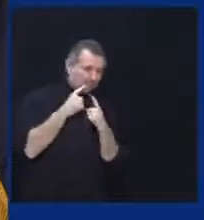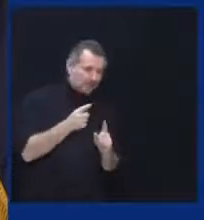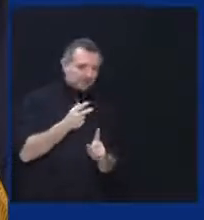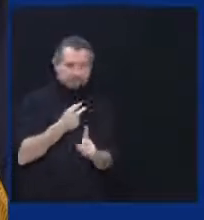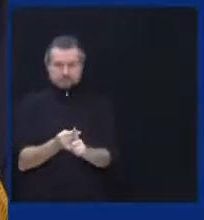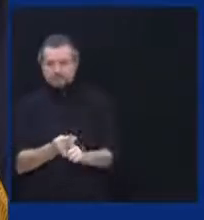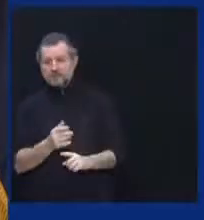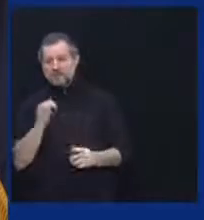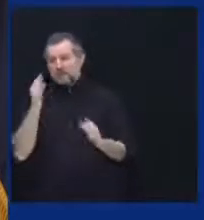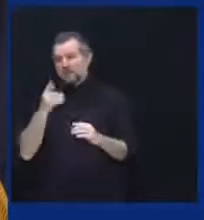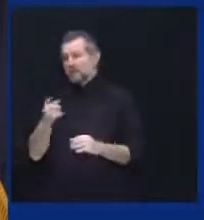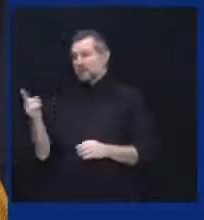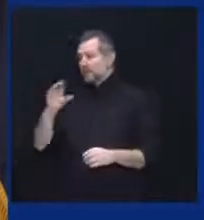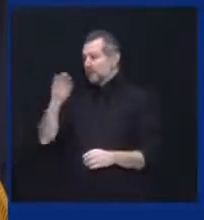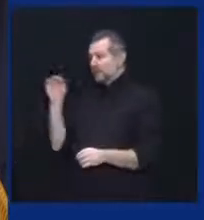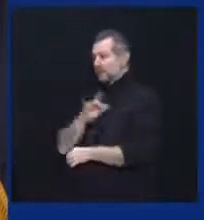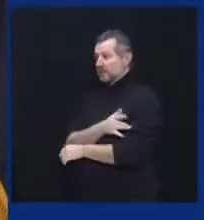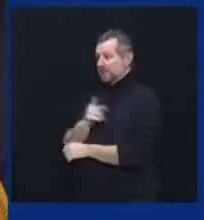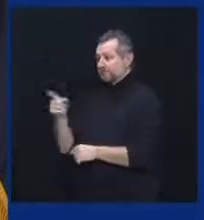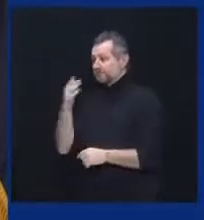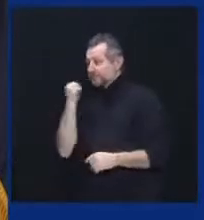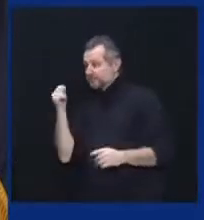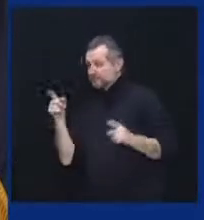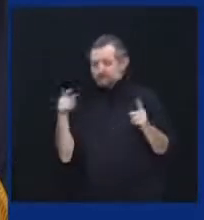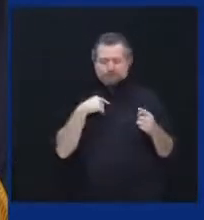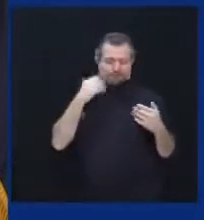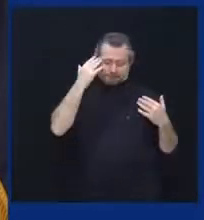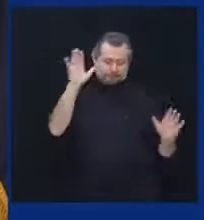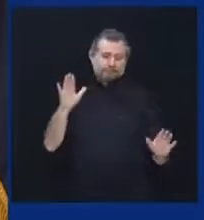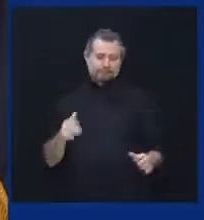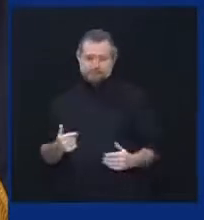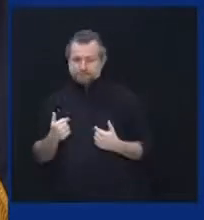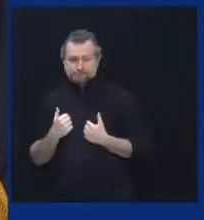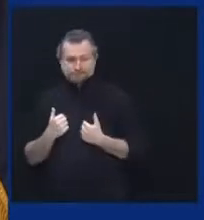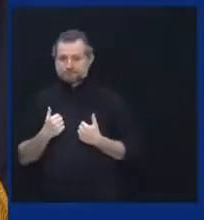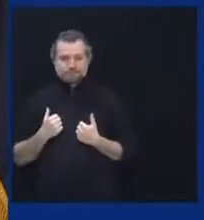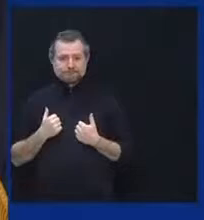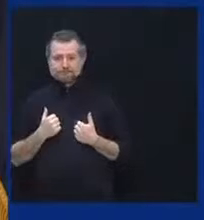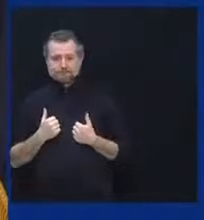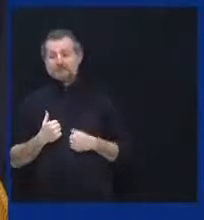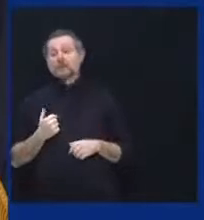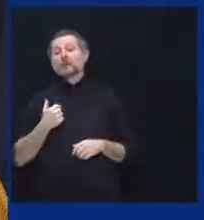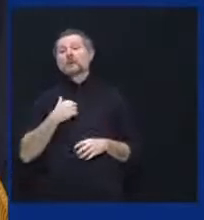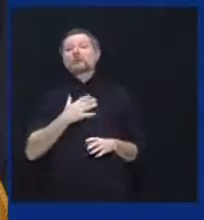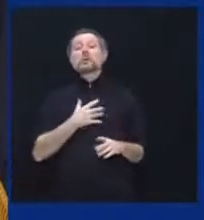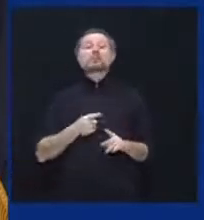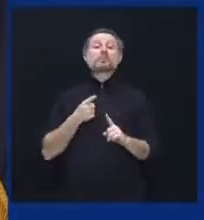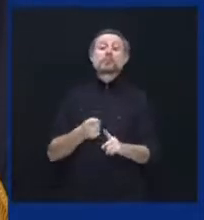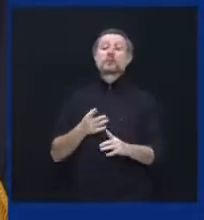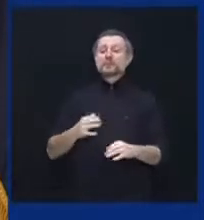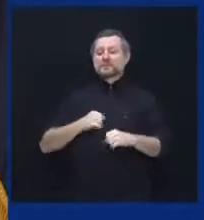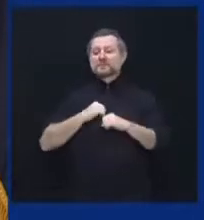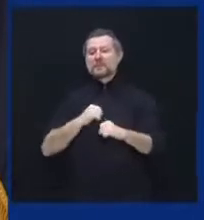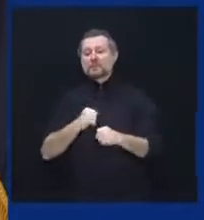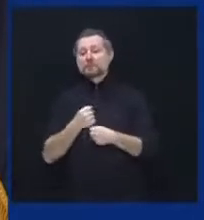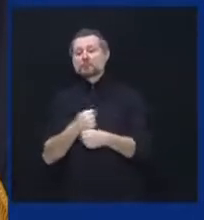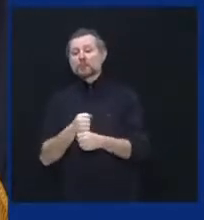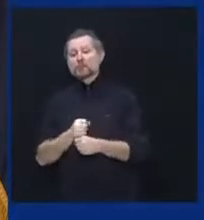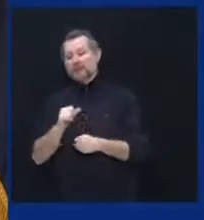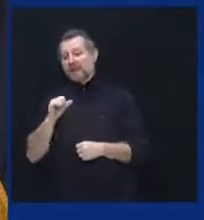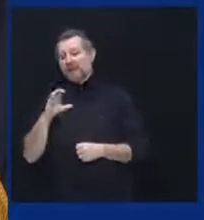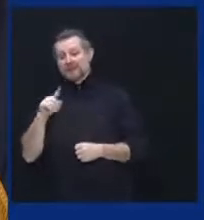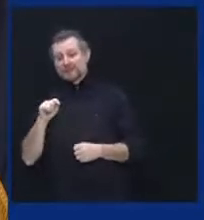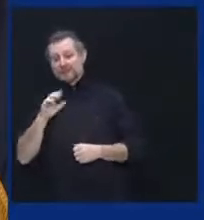Pfizer, how it compares to Moderna. My point is, what the Defense Production Act allows a president to do